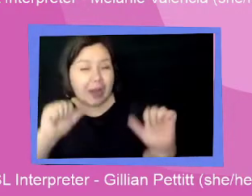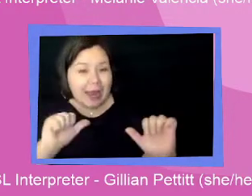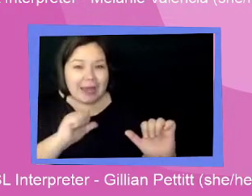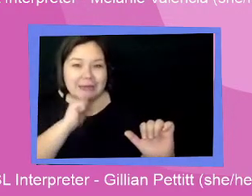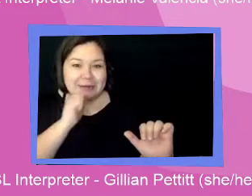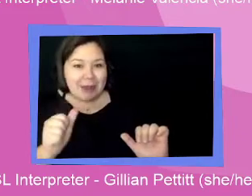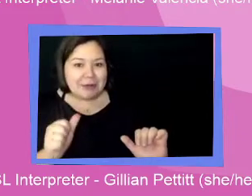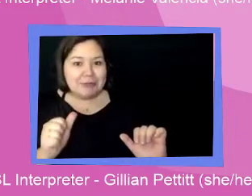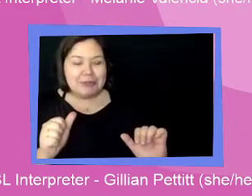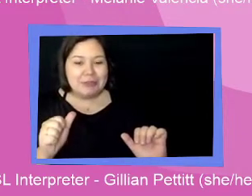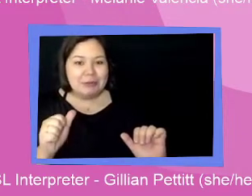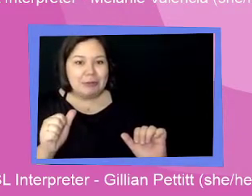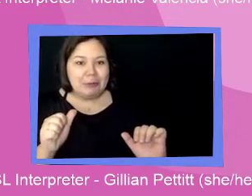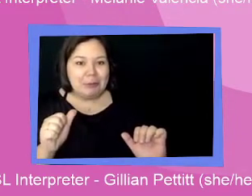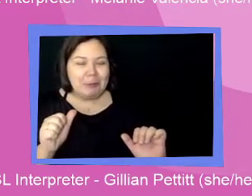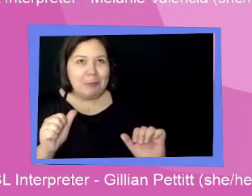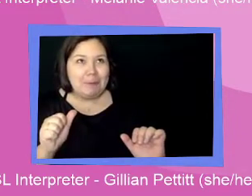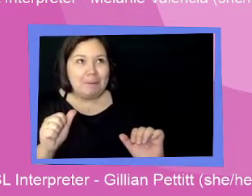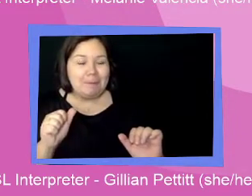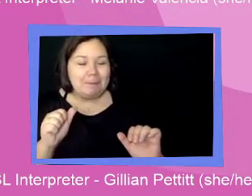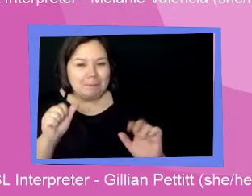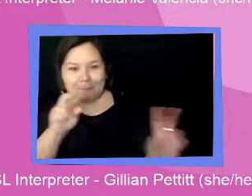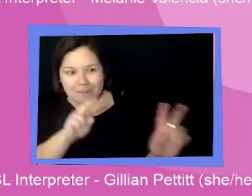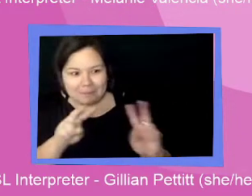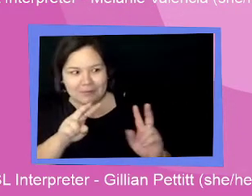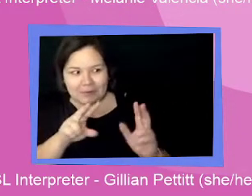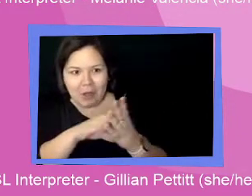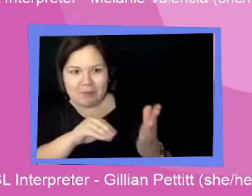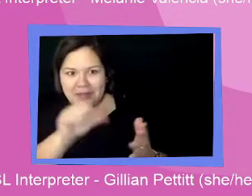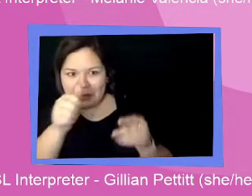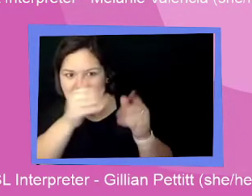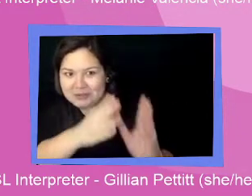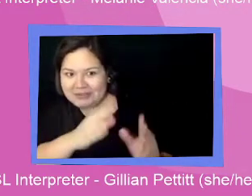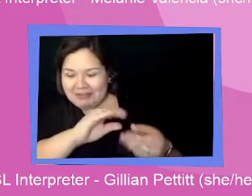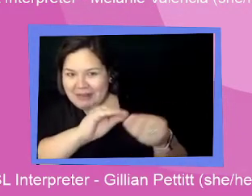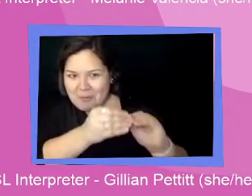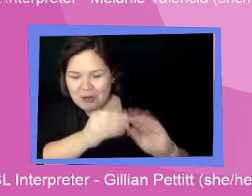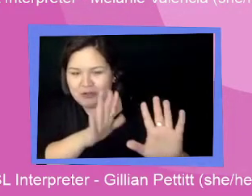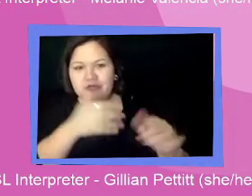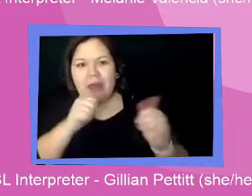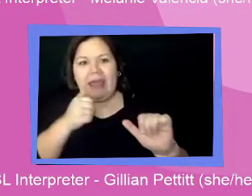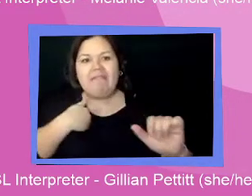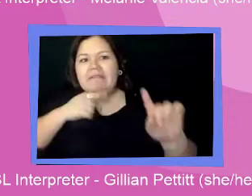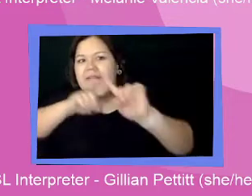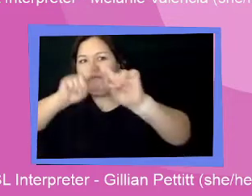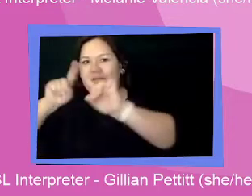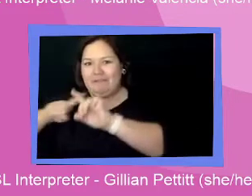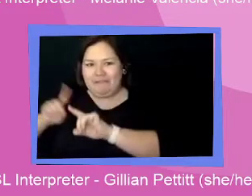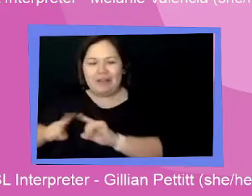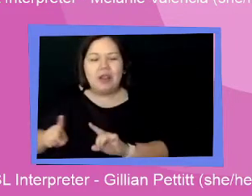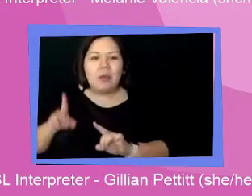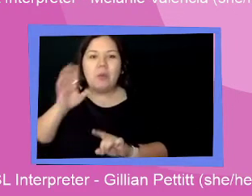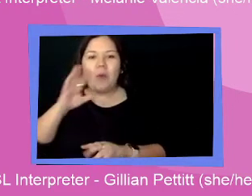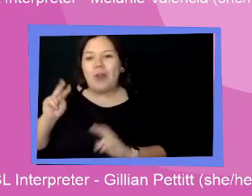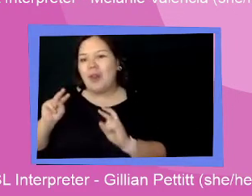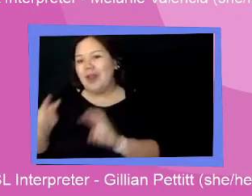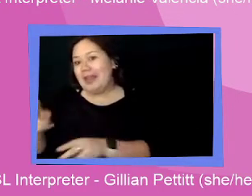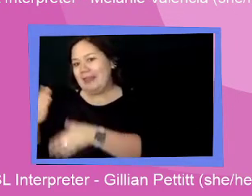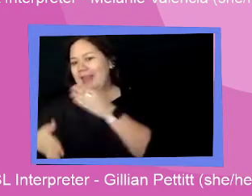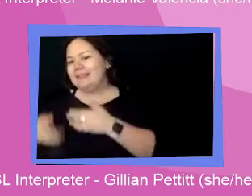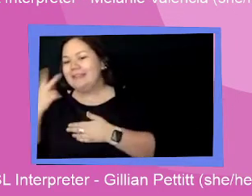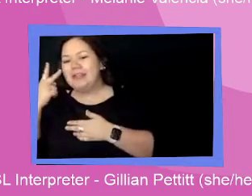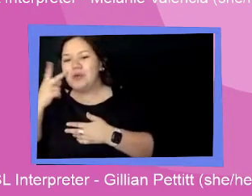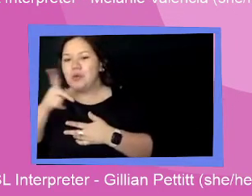duplicate a number if you're going through the chat. And we will come back to that at the end. And we will have two lucky winners who get